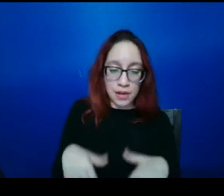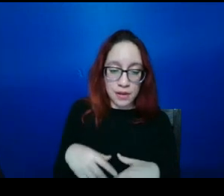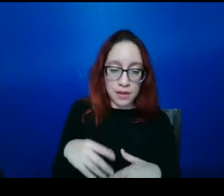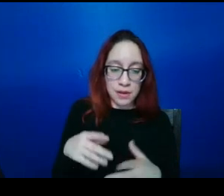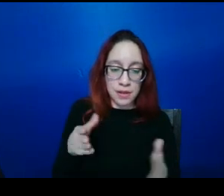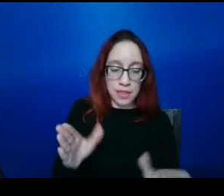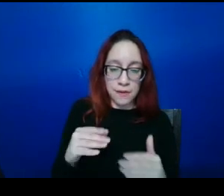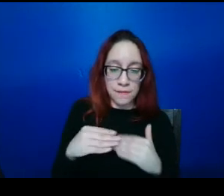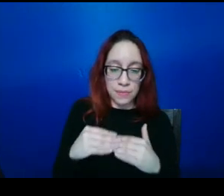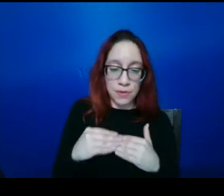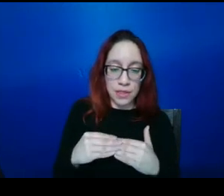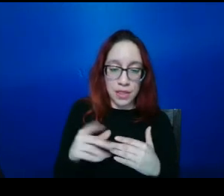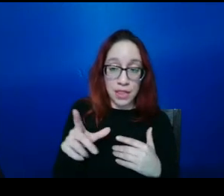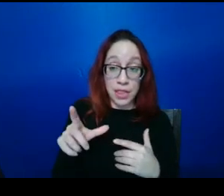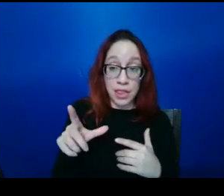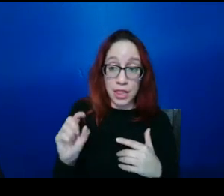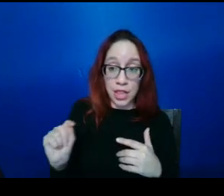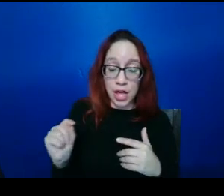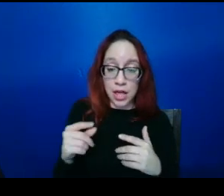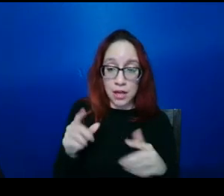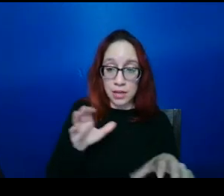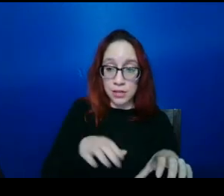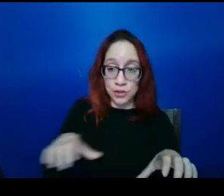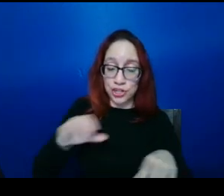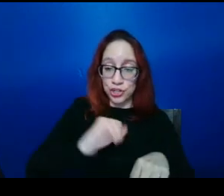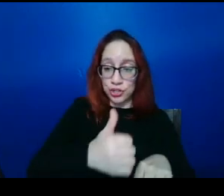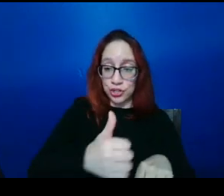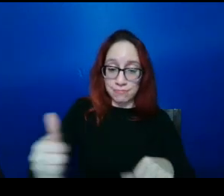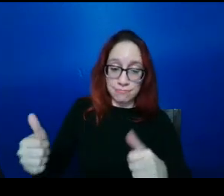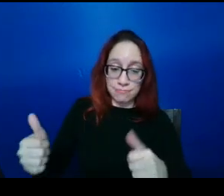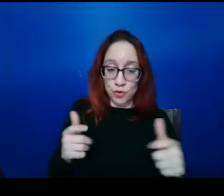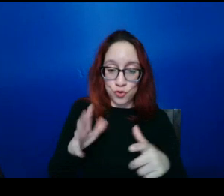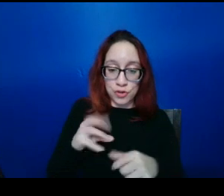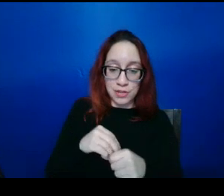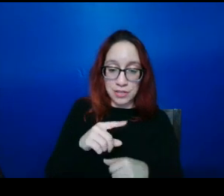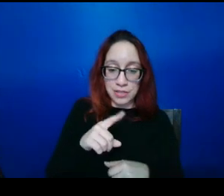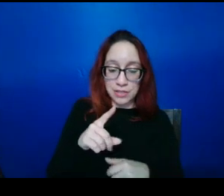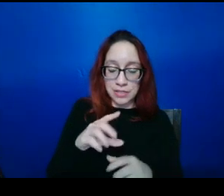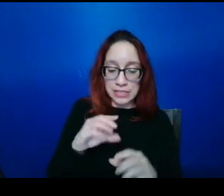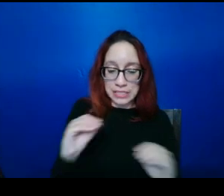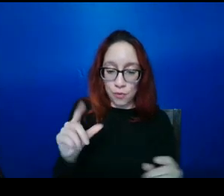allowance of flexible law configuration, including zero lot line